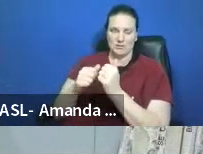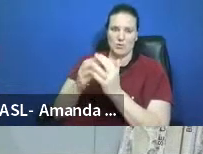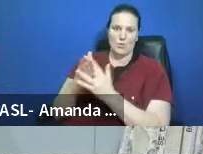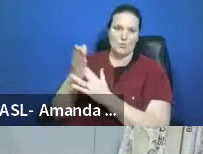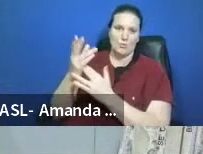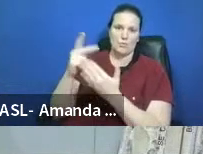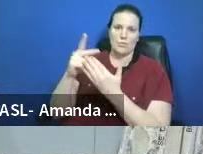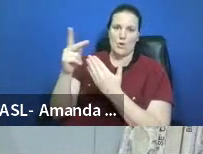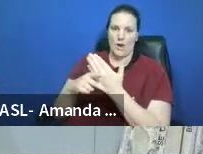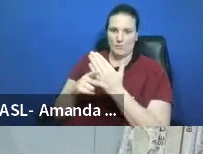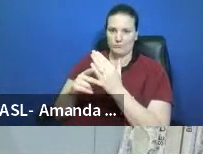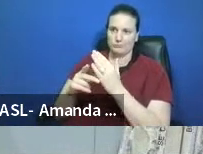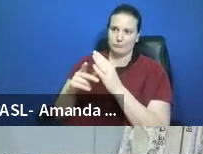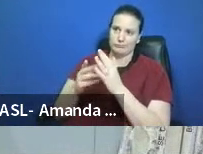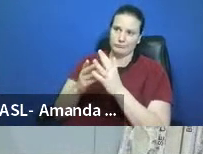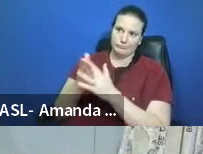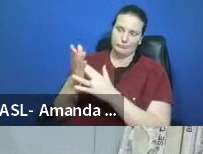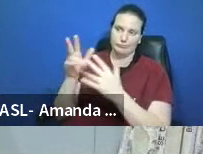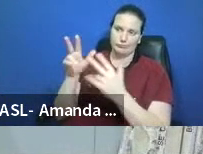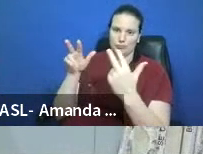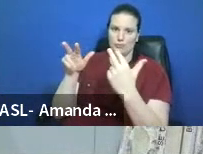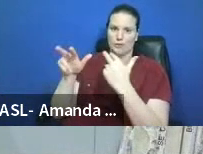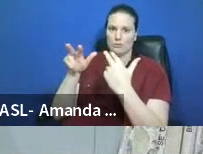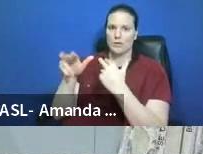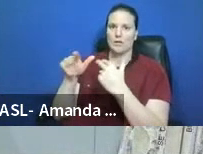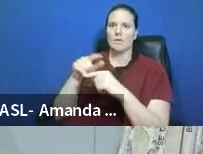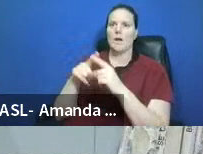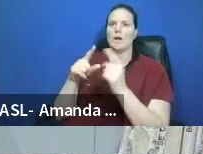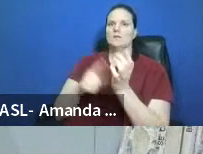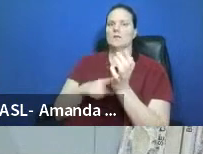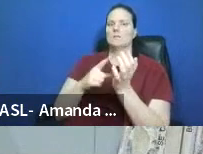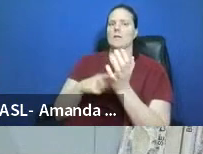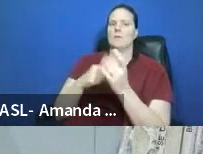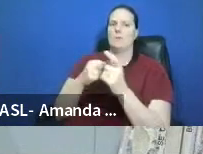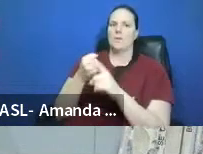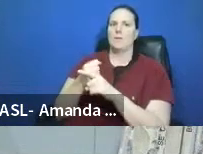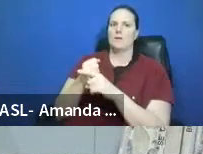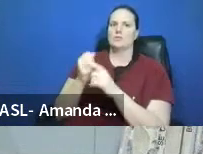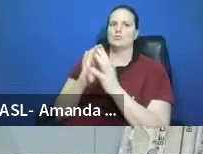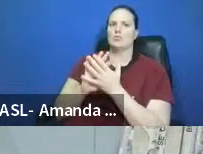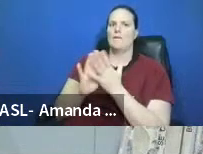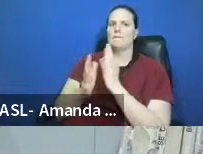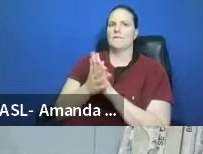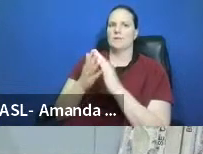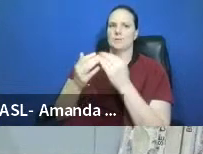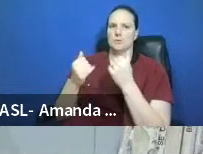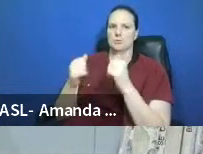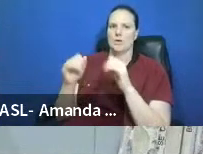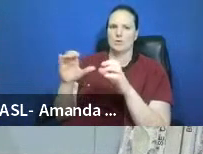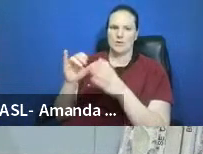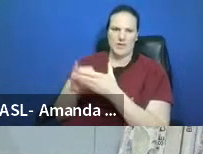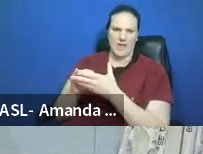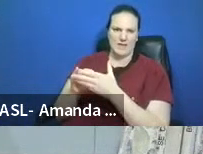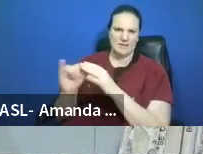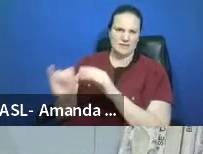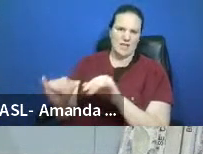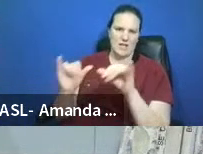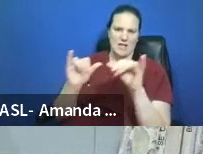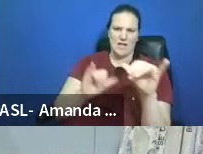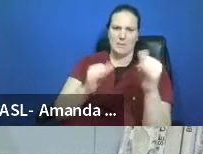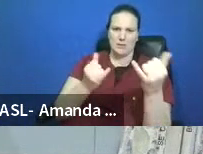program duration. And there will be times when we impact that traffic. We try to do that similar as we do today